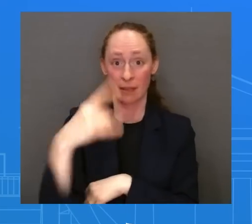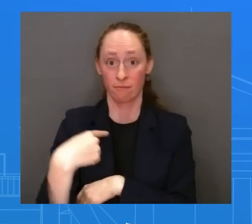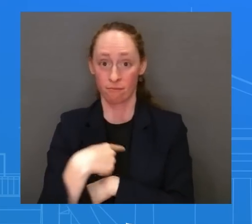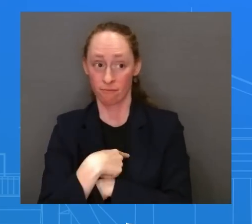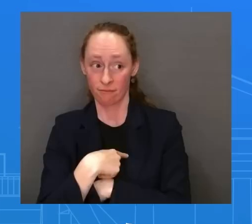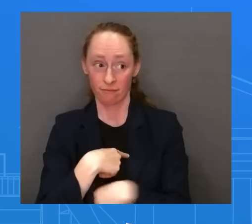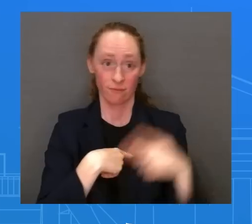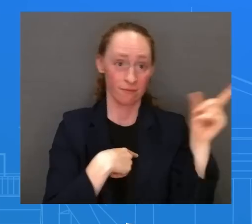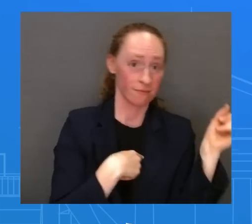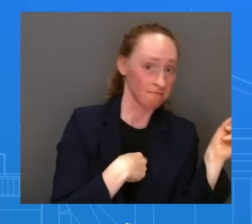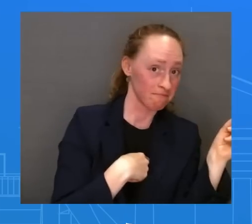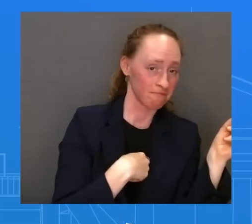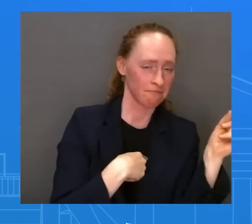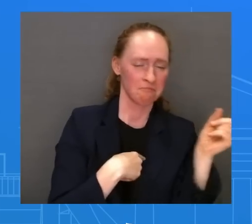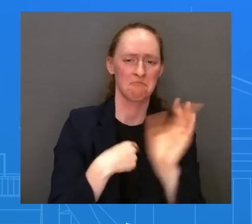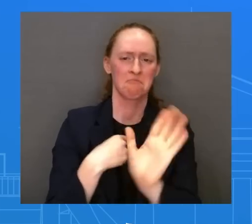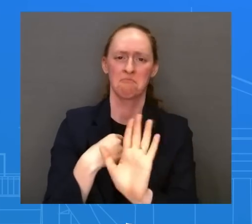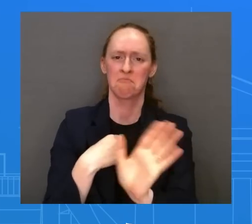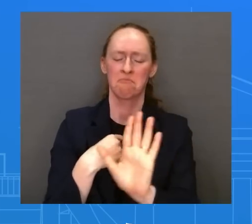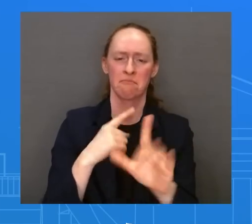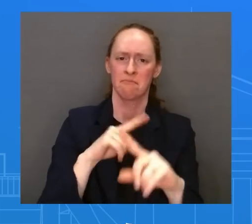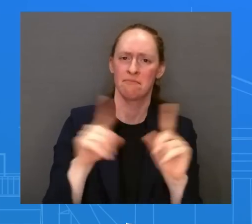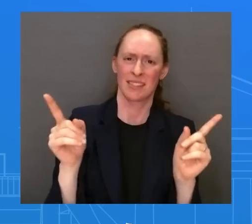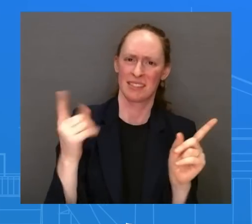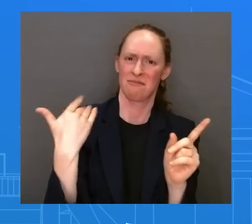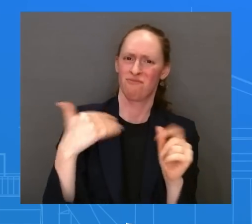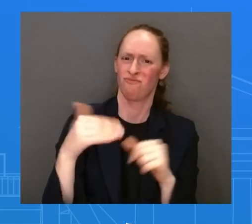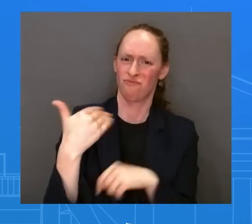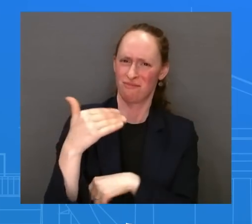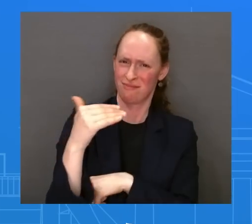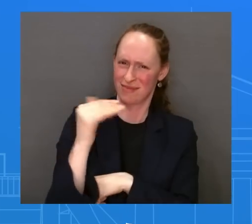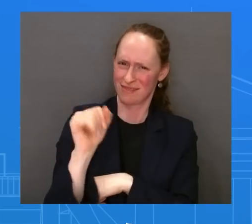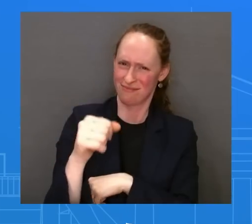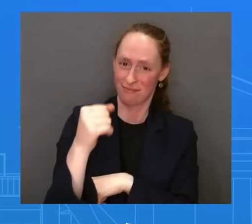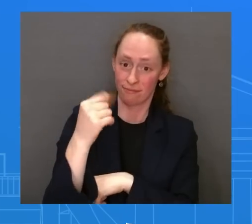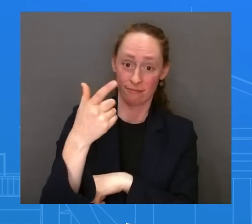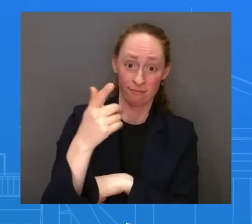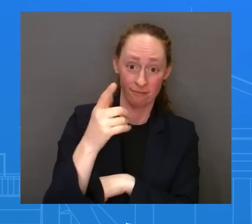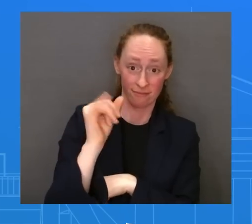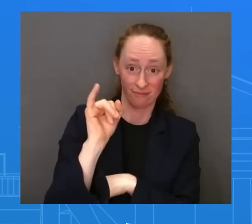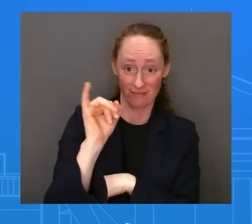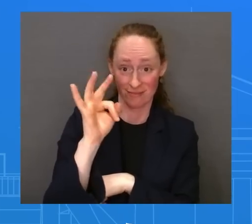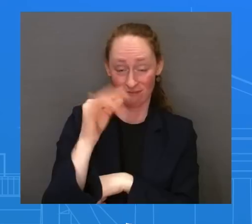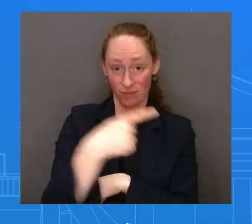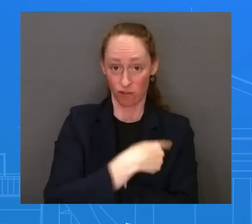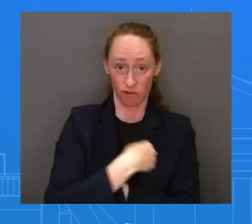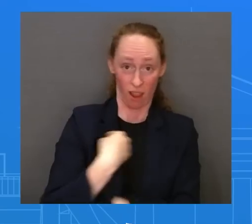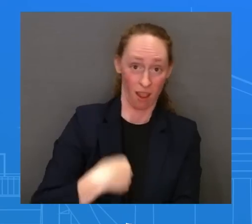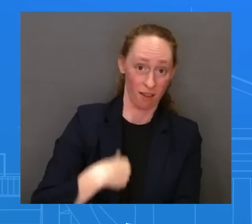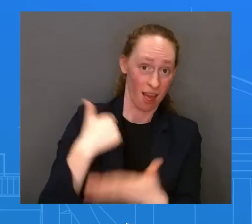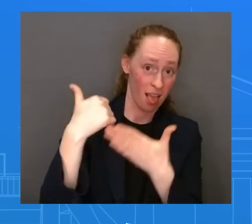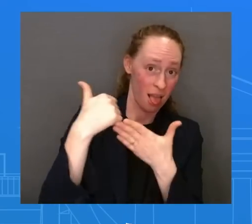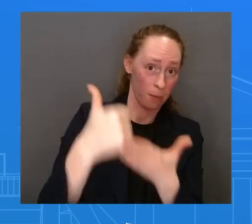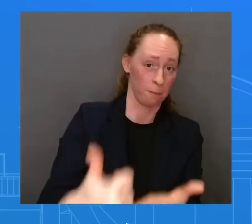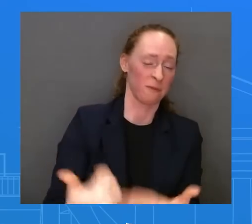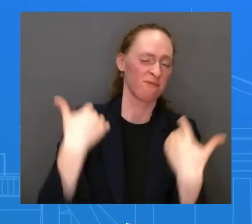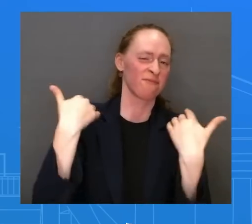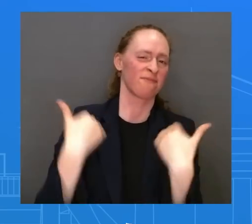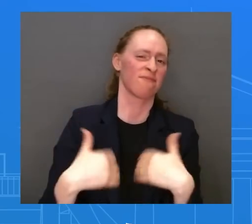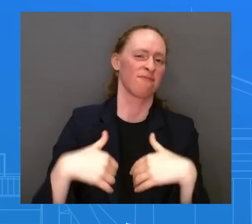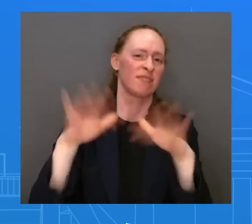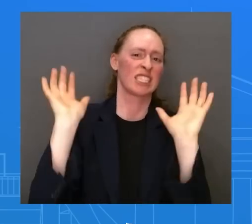that in accepting Chinese help that they are potentially putting their own uh economic livelihoods at greater risk